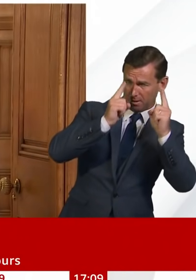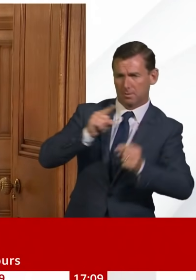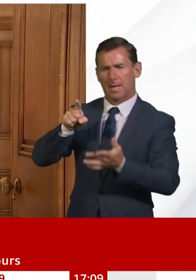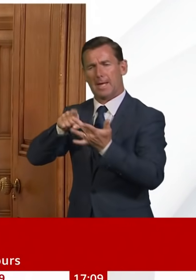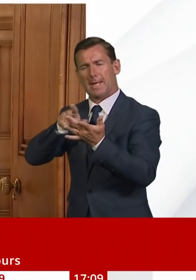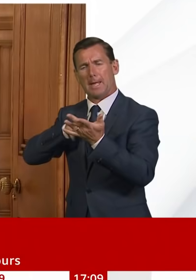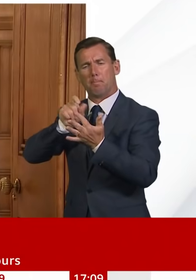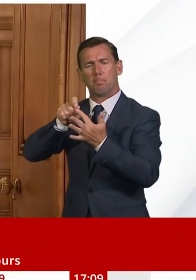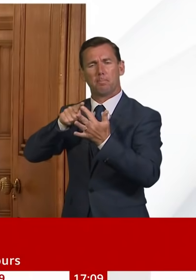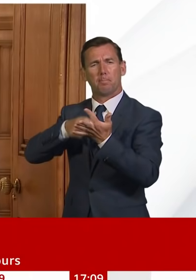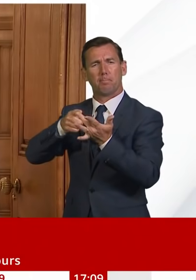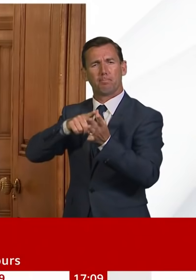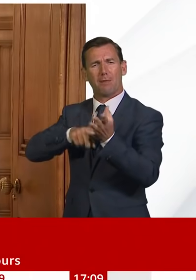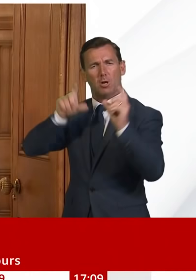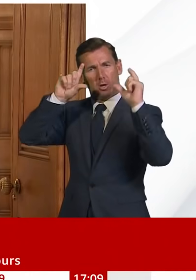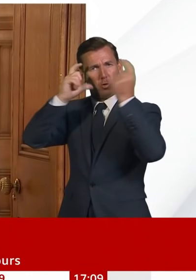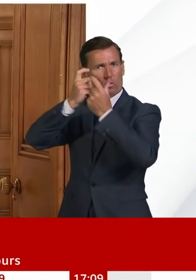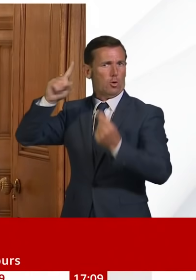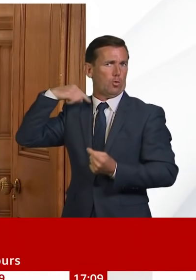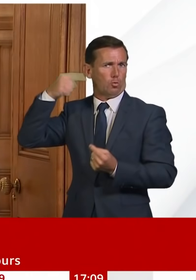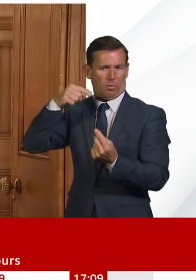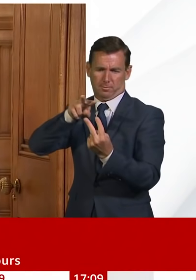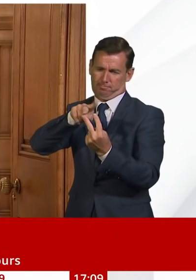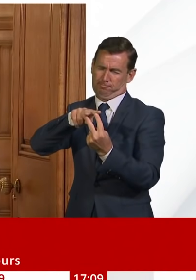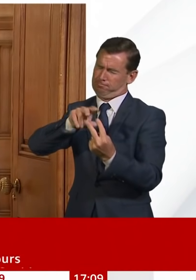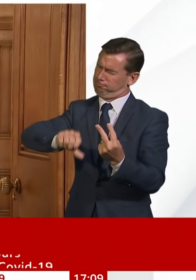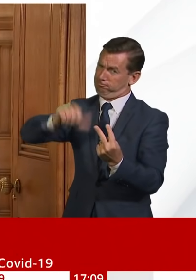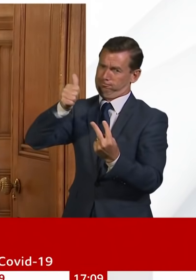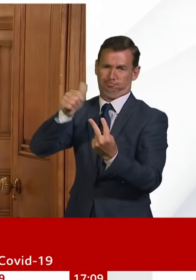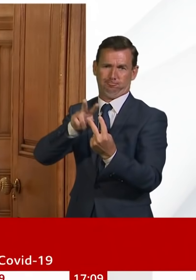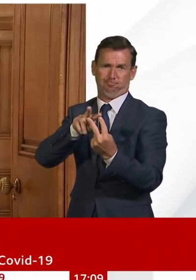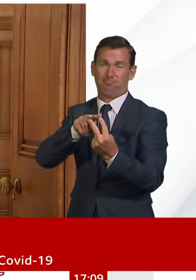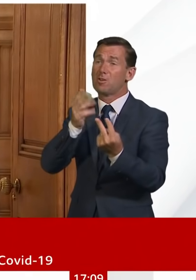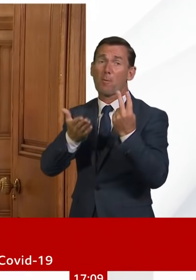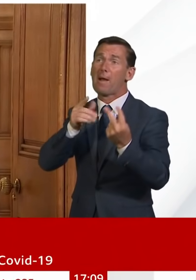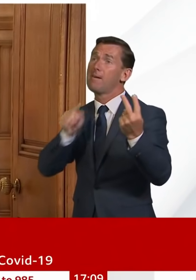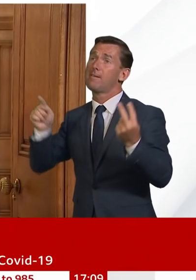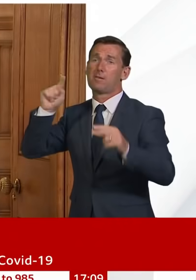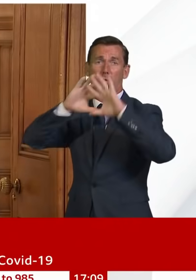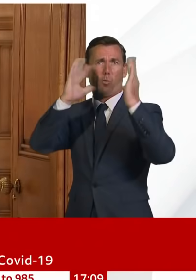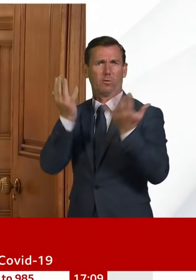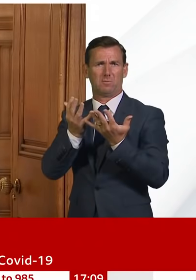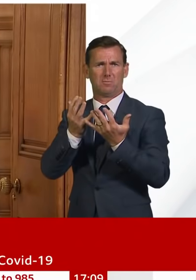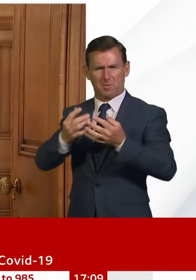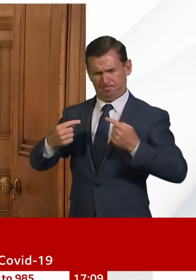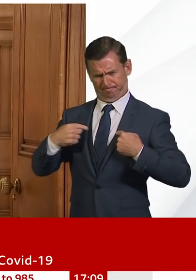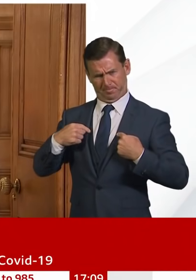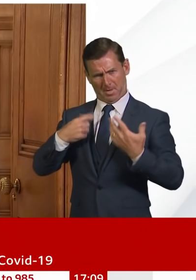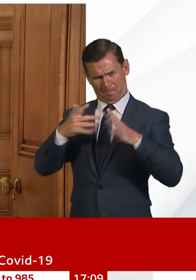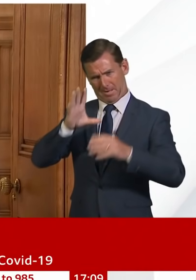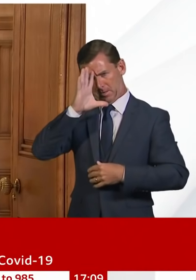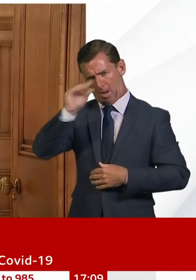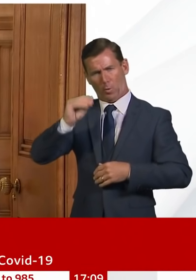are making rapid progress. And I've told the scientists leading them that we'll do everything in our power to